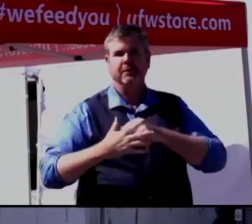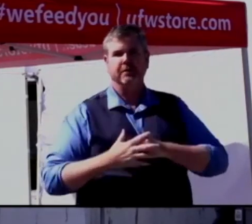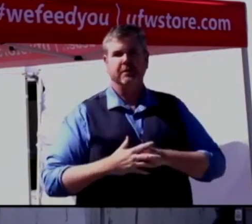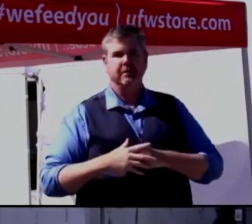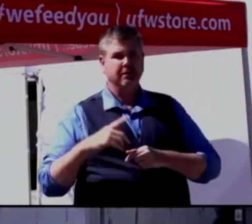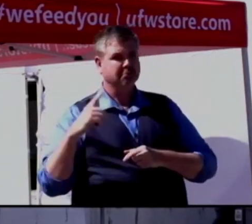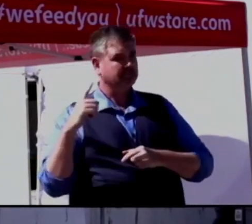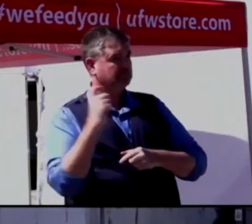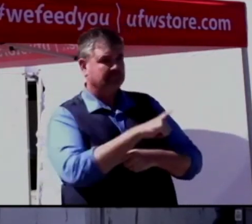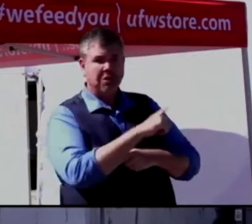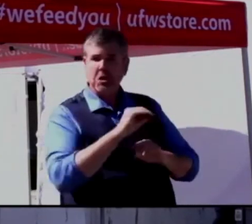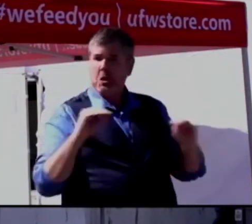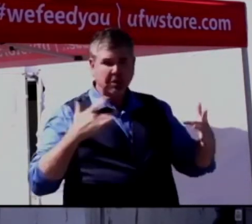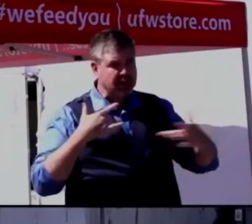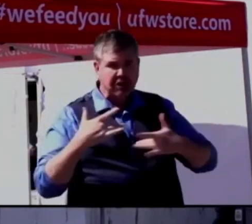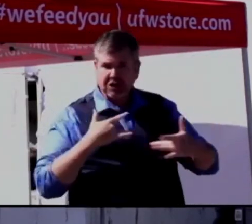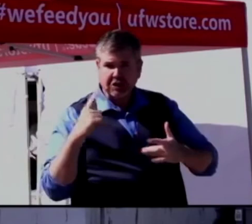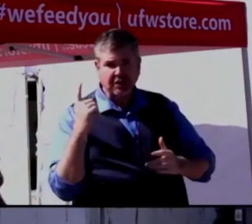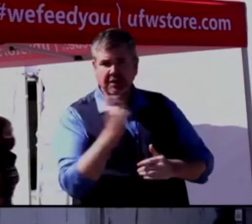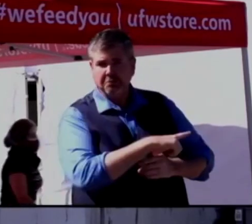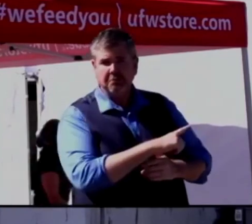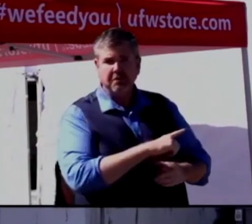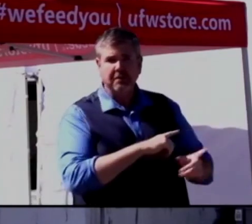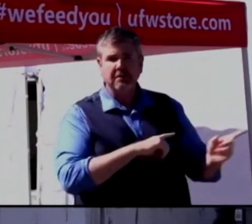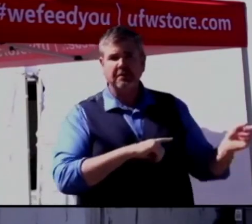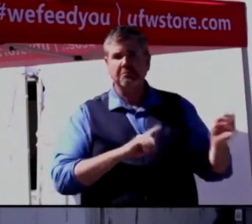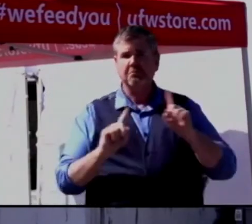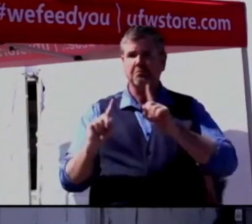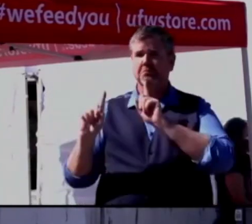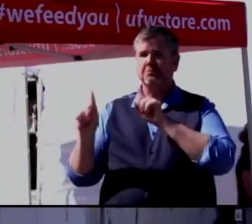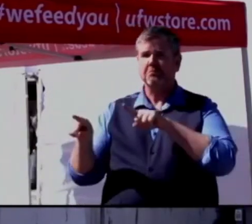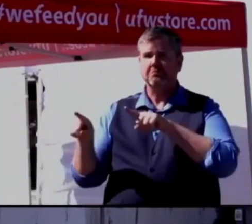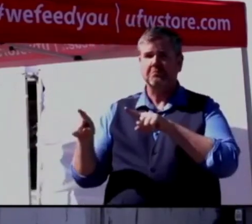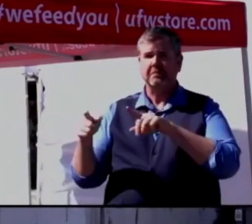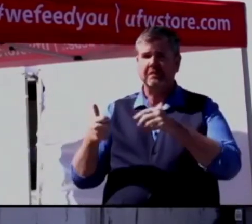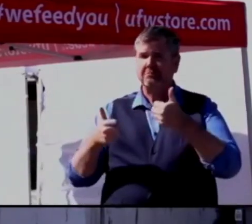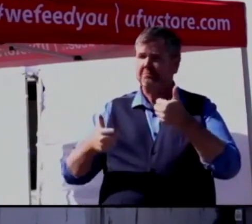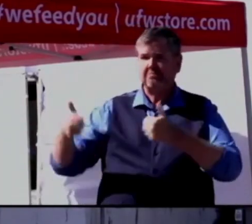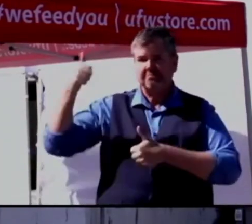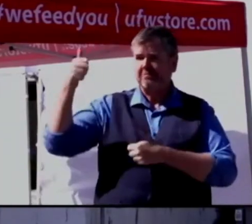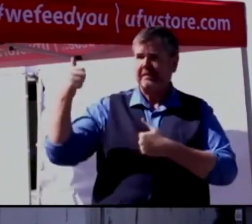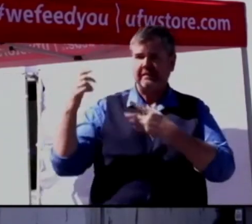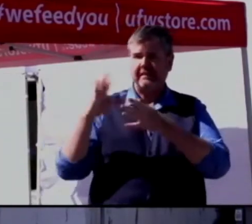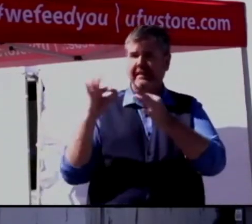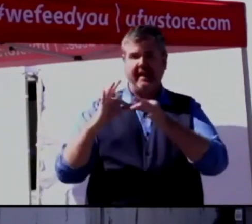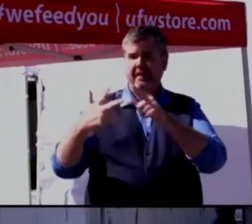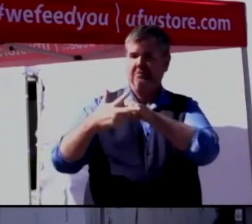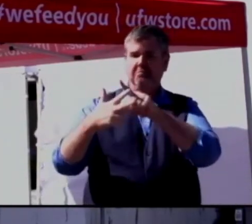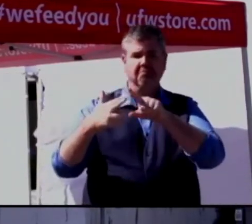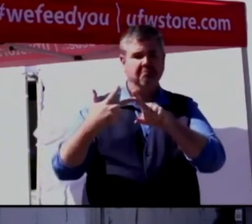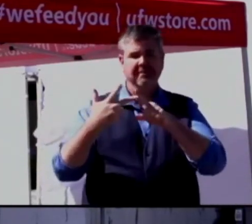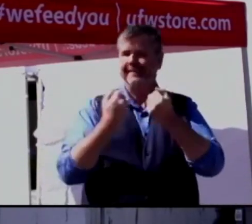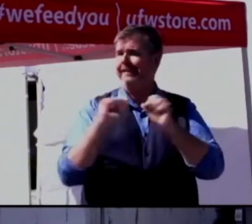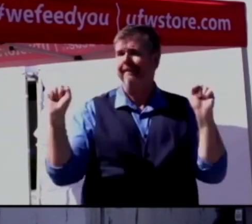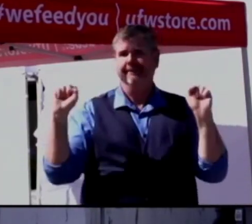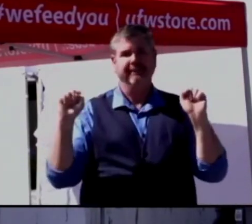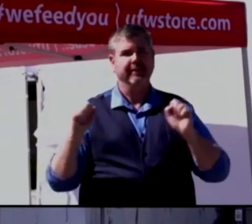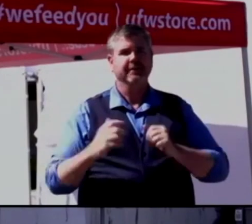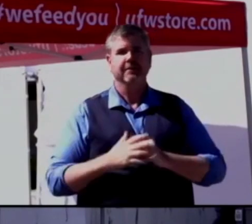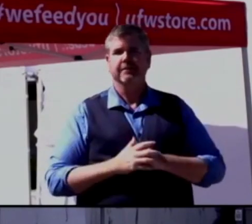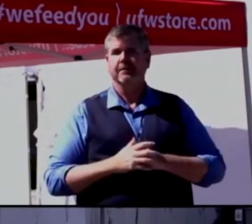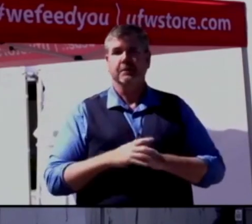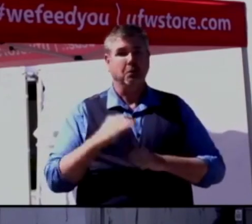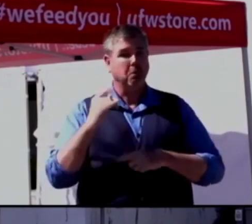I think the top level message is we have 3 safe and effective vaccines, and when your time comes and you're offered, take whatever vaccine you're